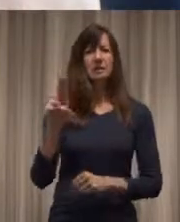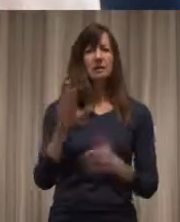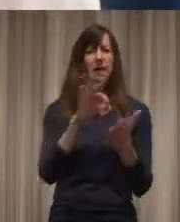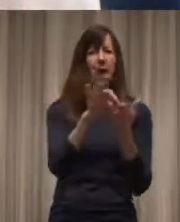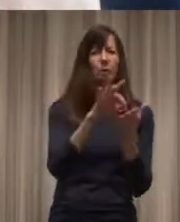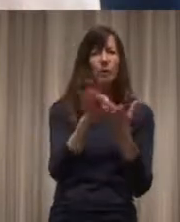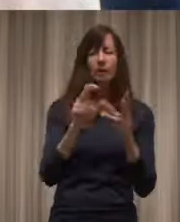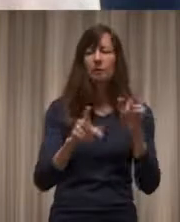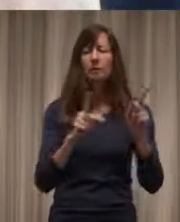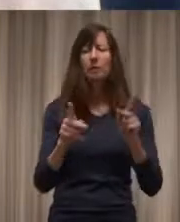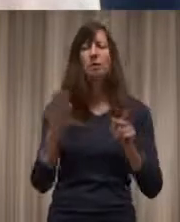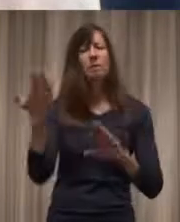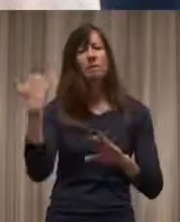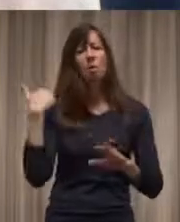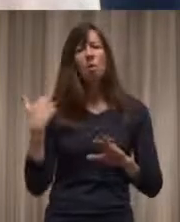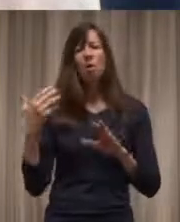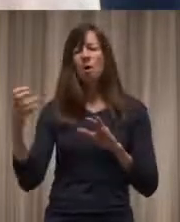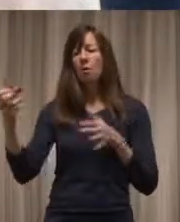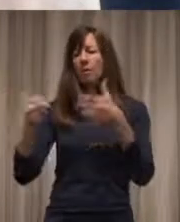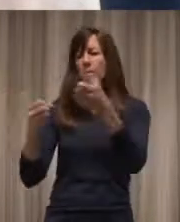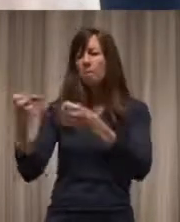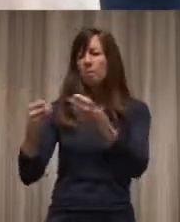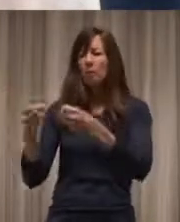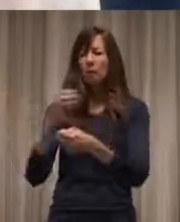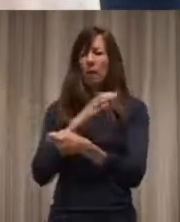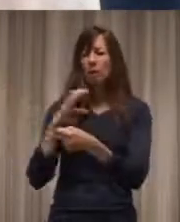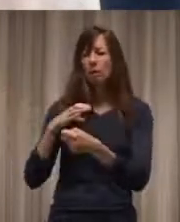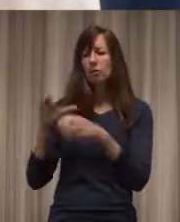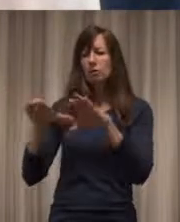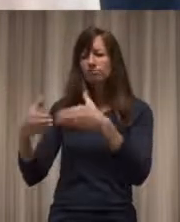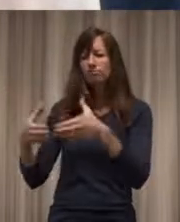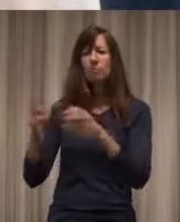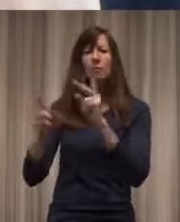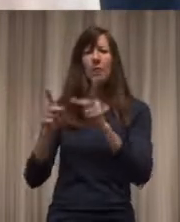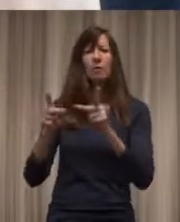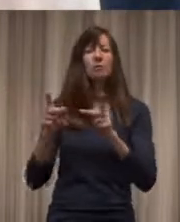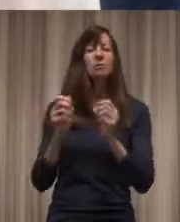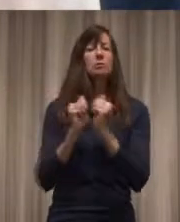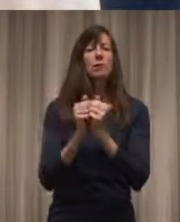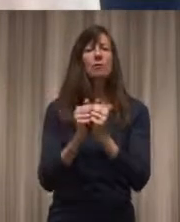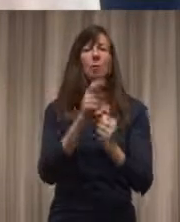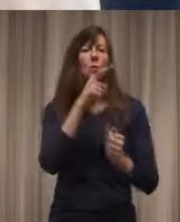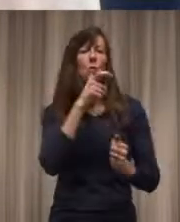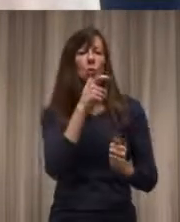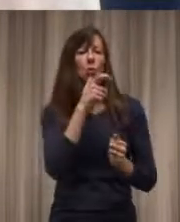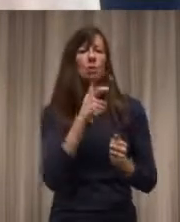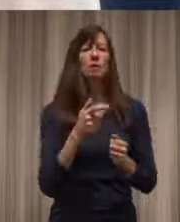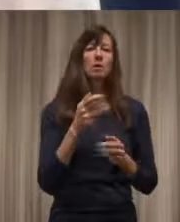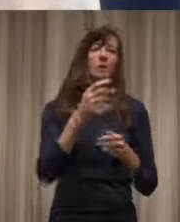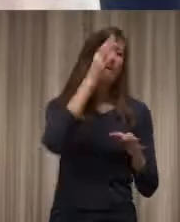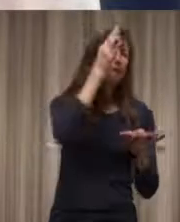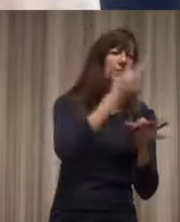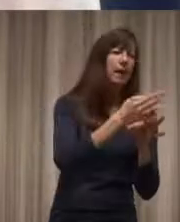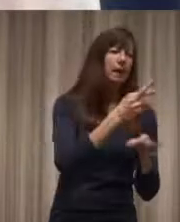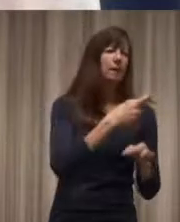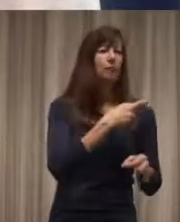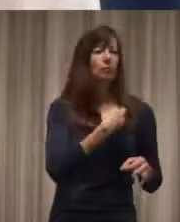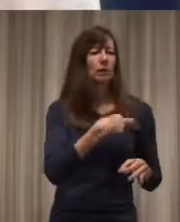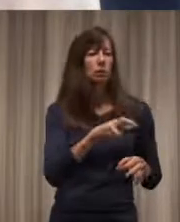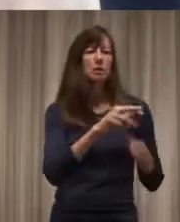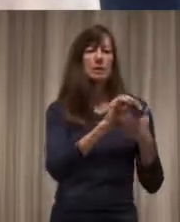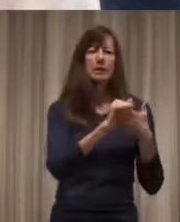leaders and community groups, religious and civic groups, and many others that have trust and influence in the